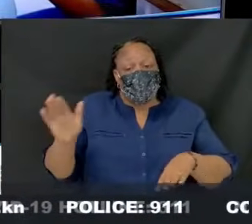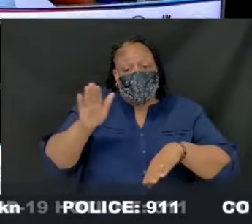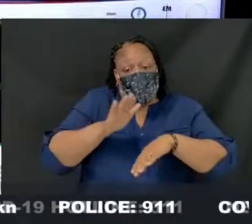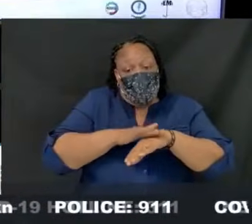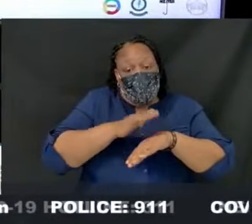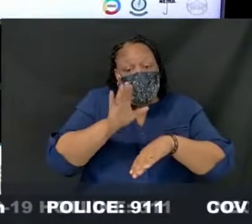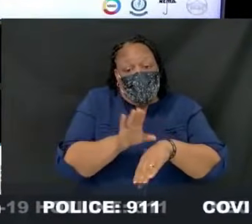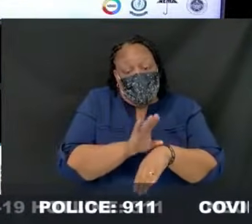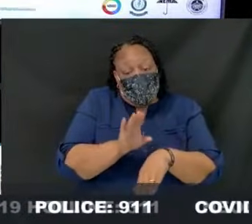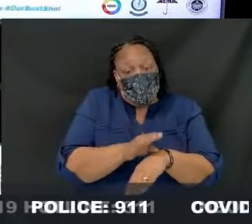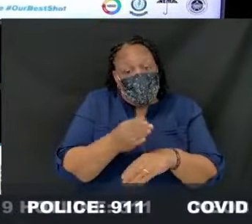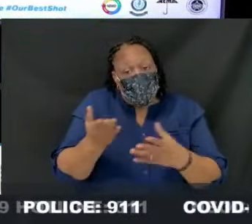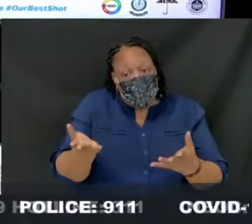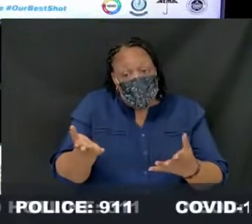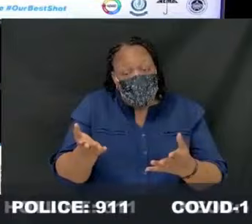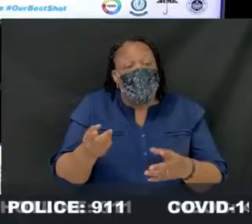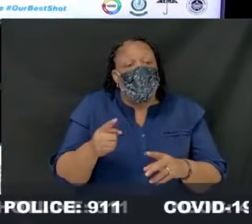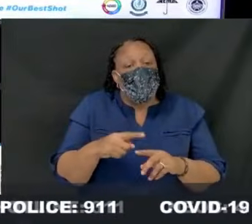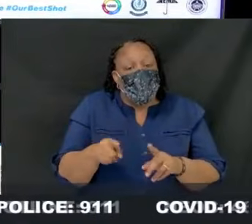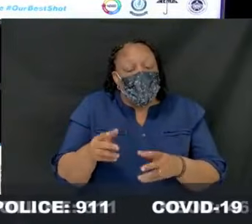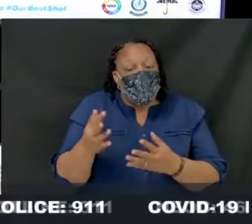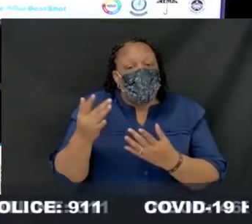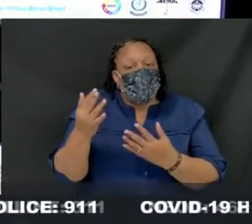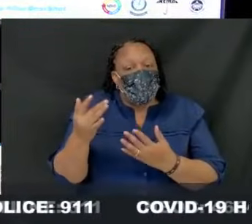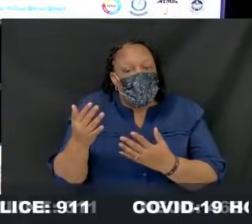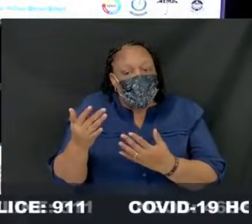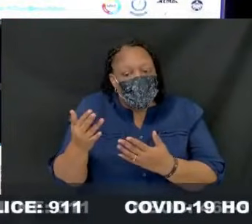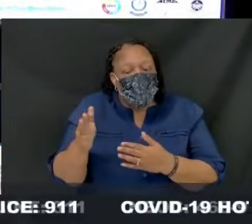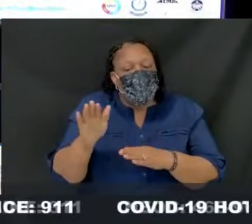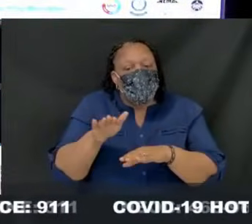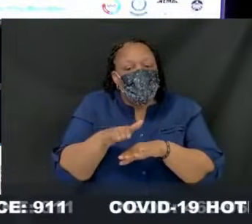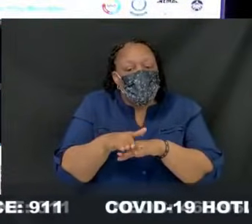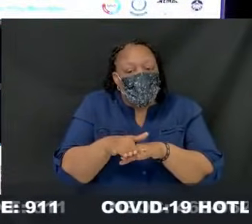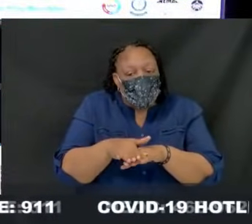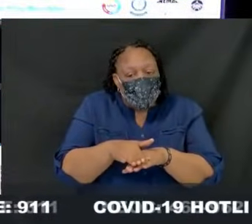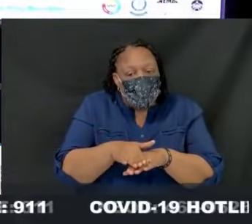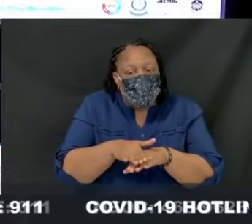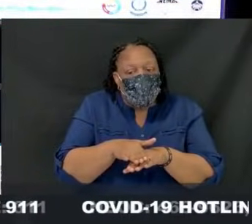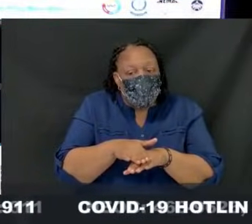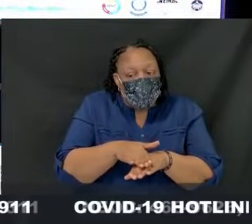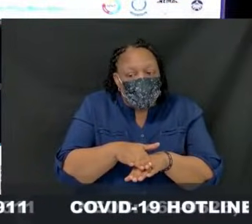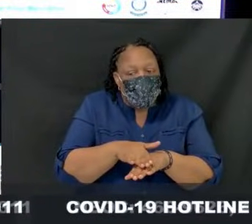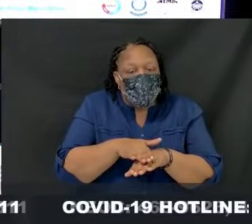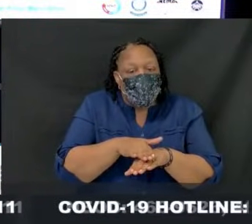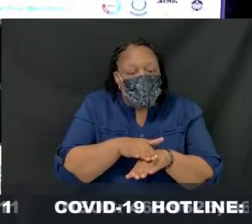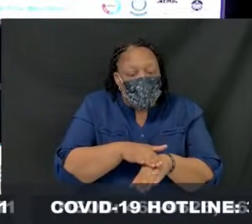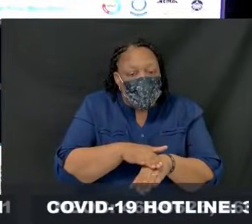we have to do everything gradually so that we can move safely.